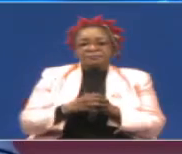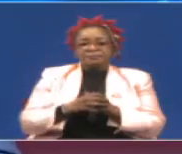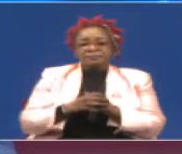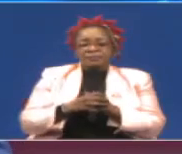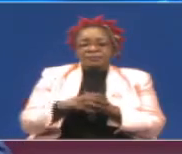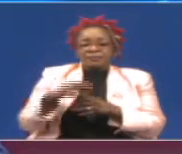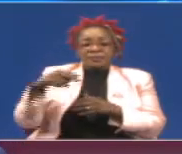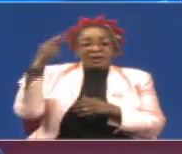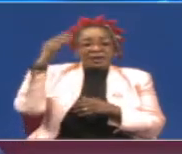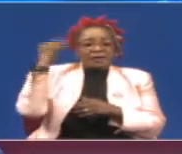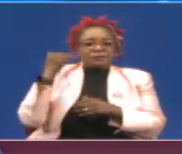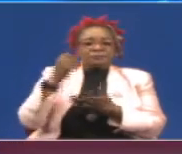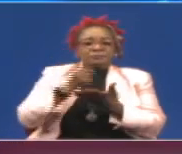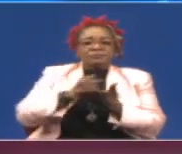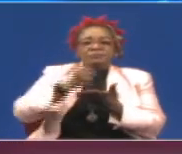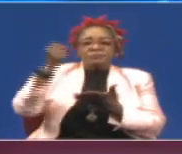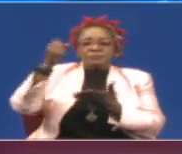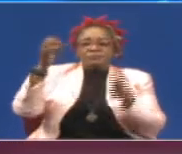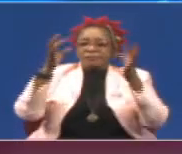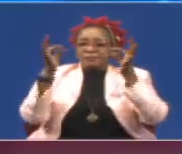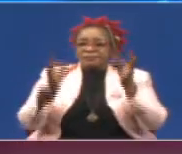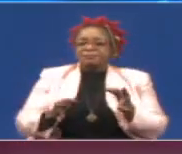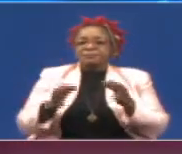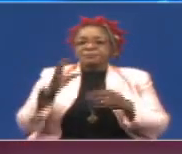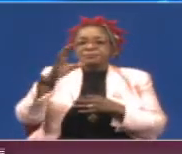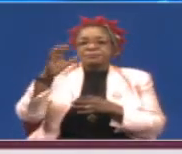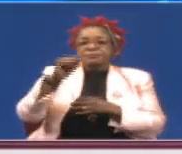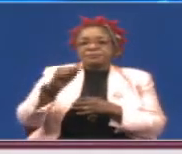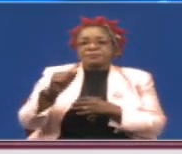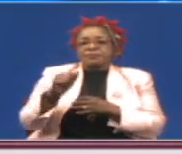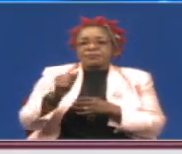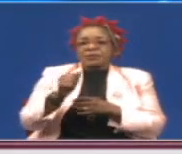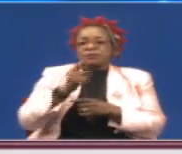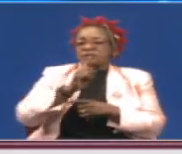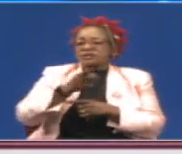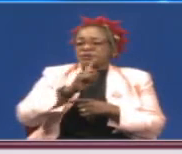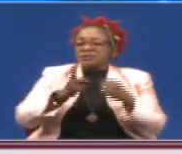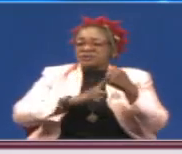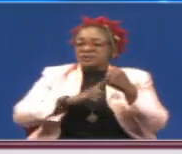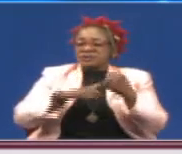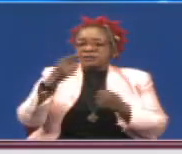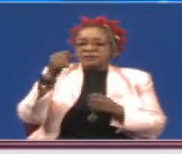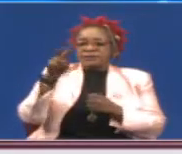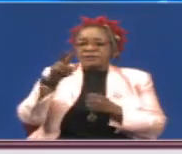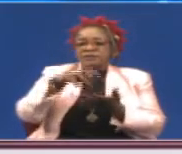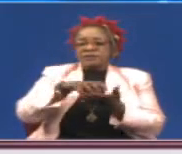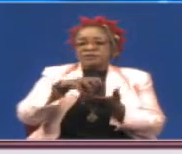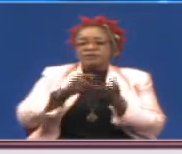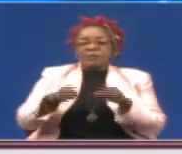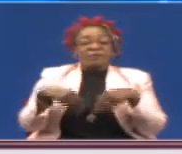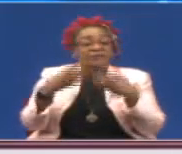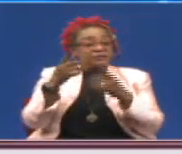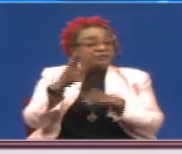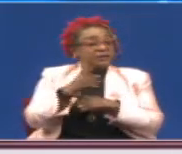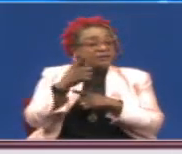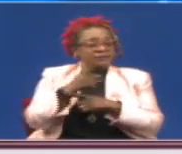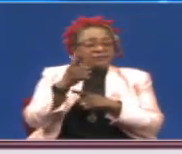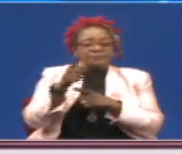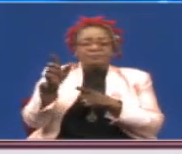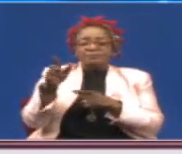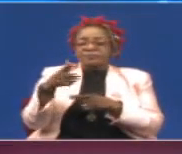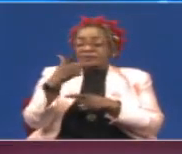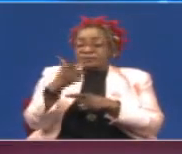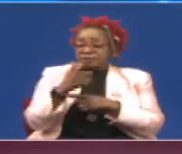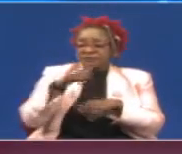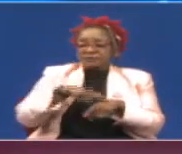The High Court has suspended the decision by the Communication Authority to censure 6 television stations for providing live coverage during opposition